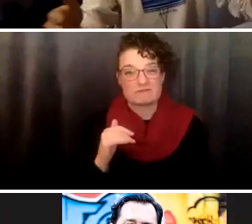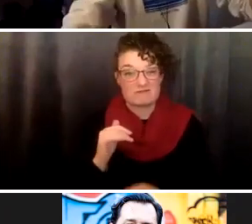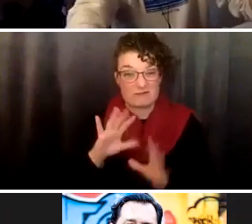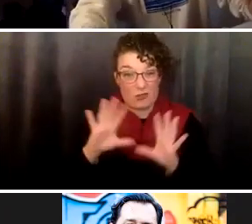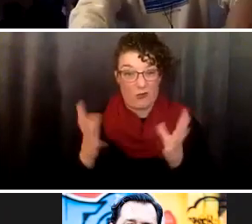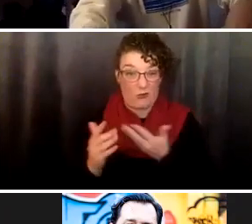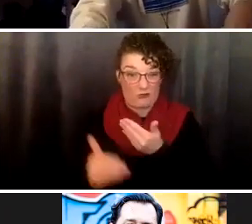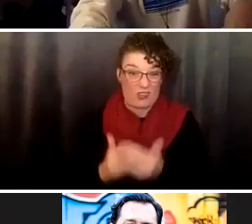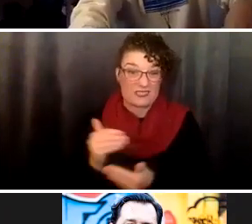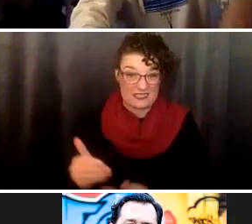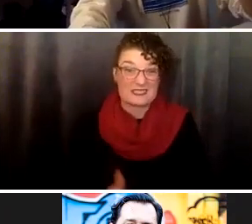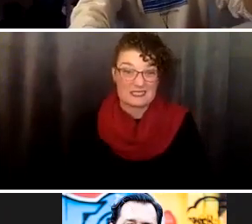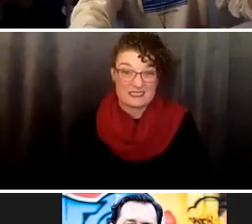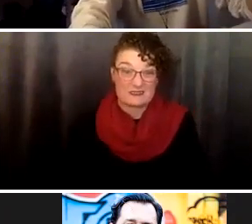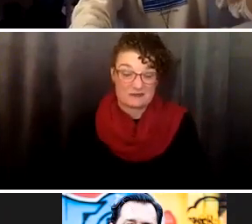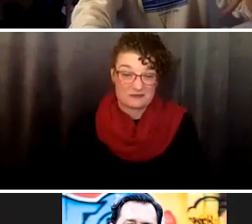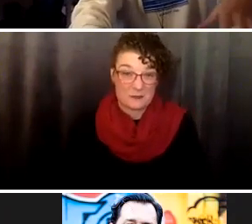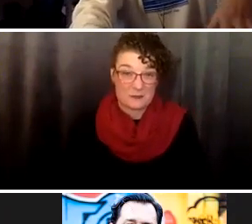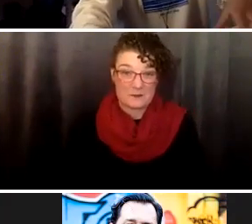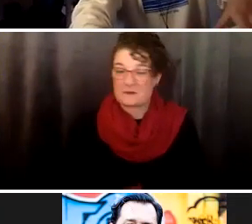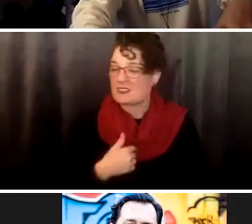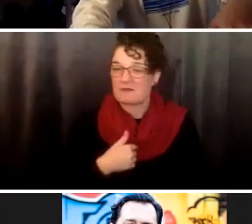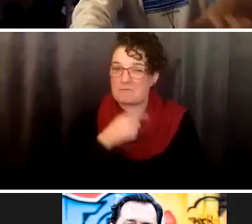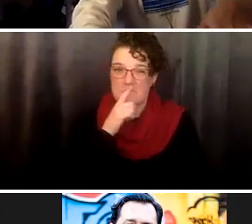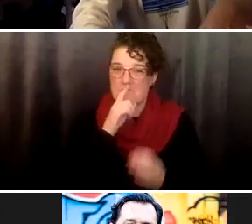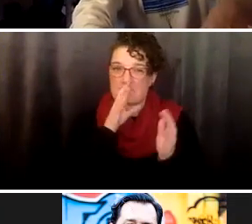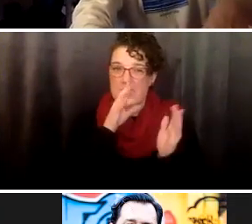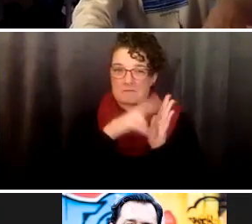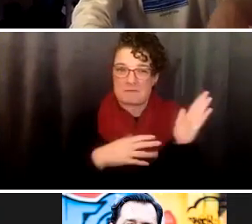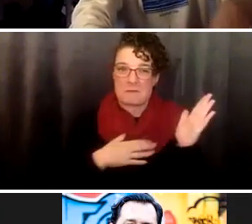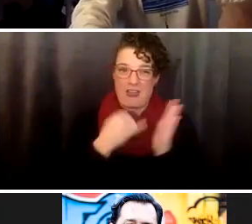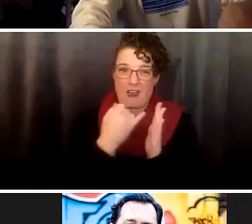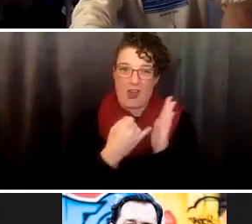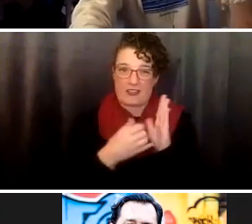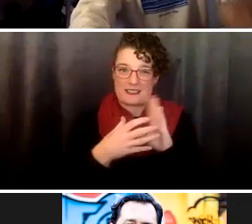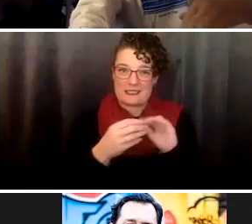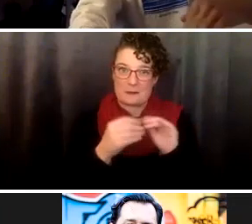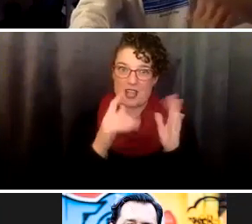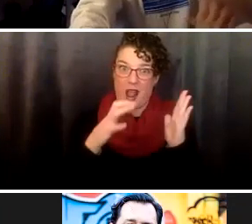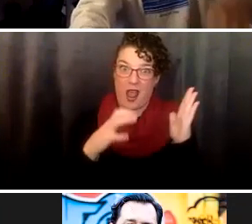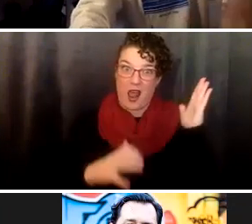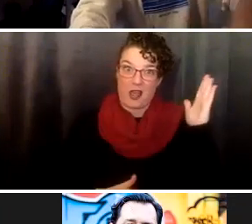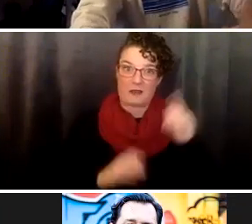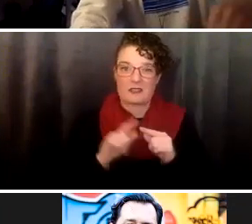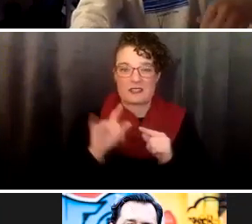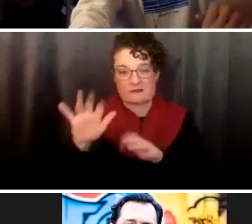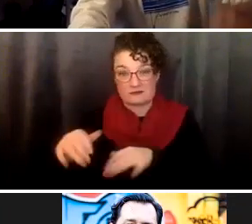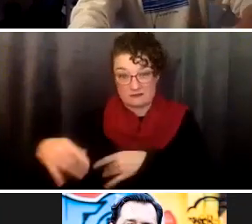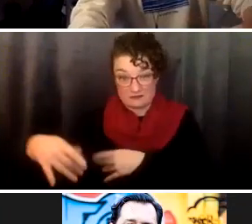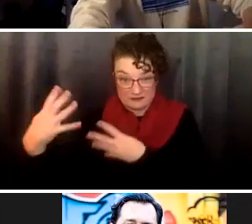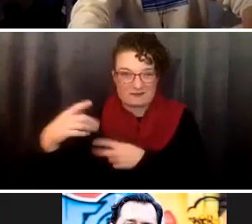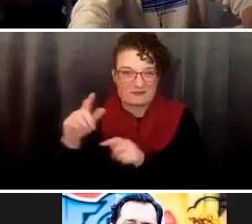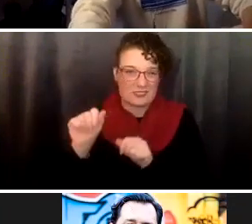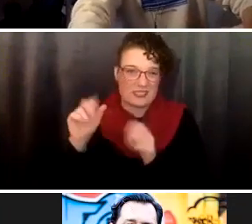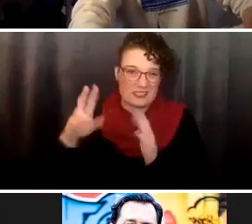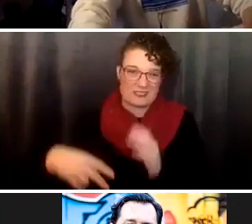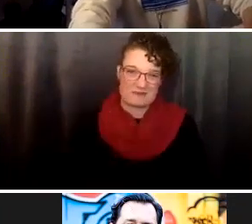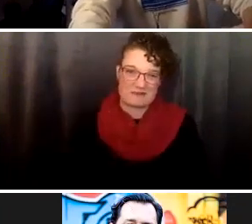process. I'm not going to read my artist statement because it's super long, but if you go into the exhibition, you should read